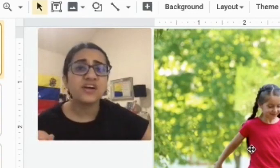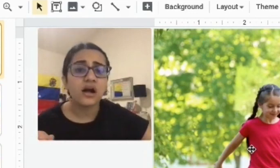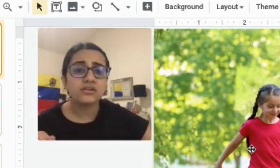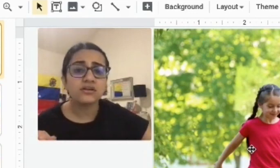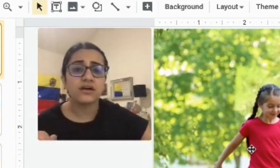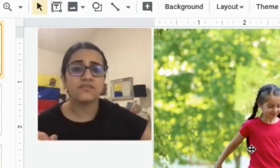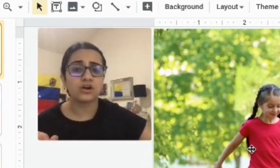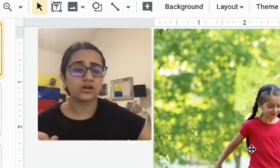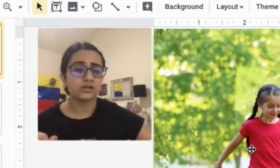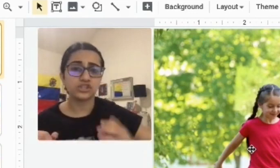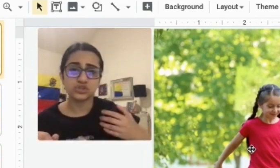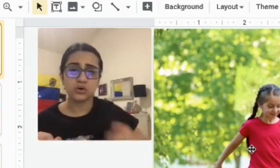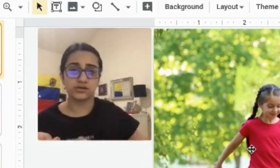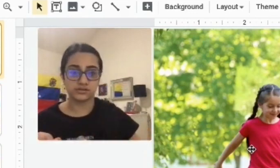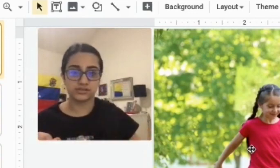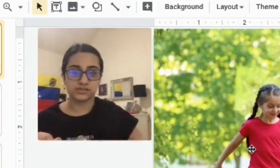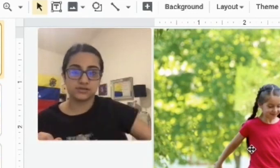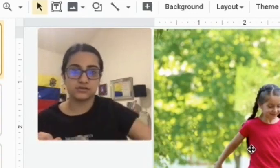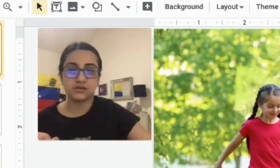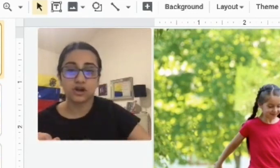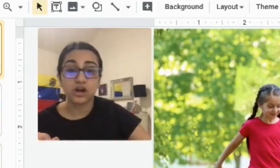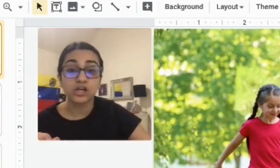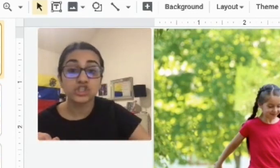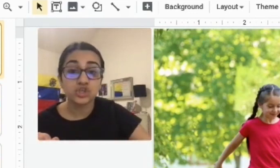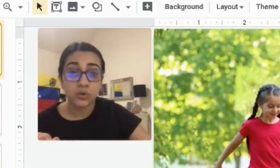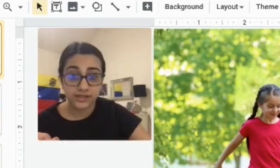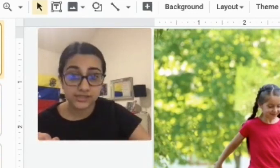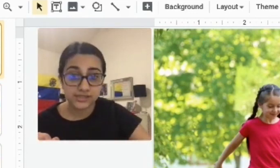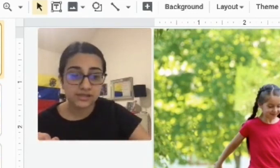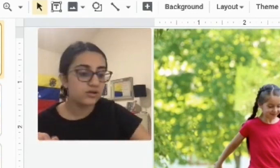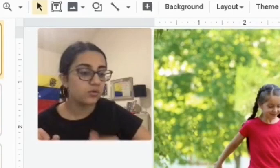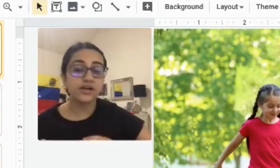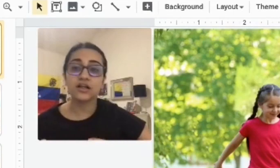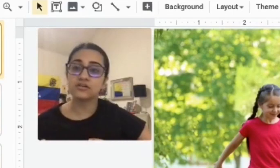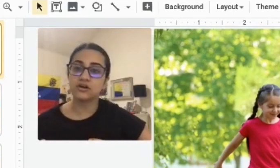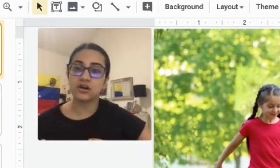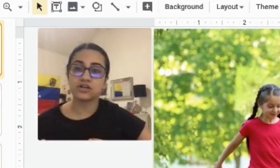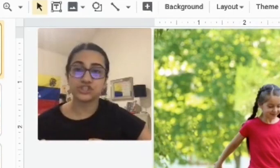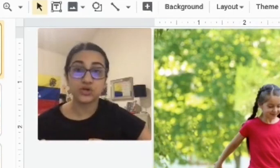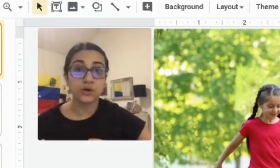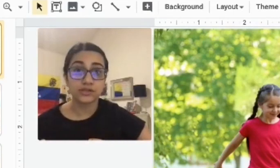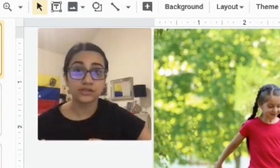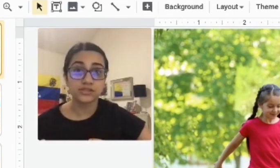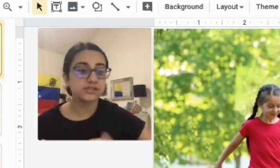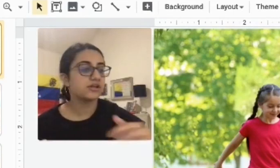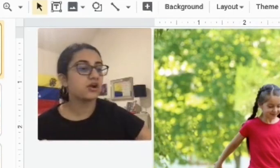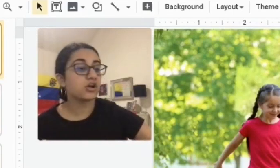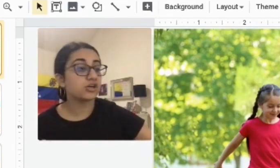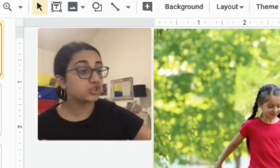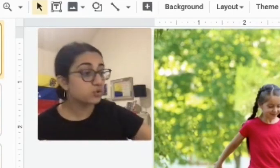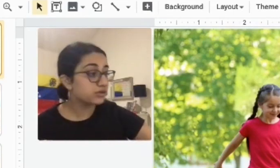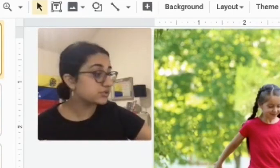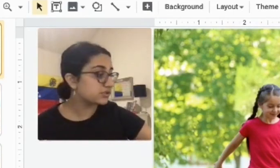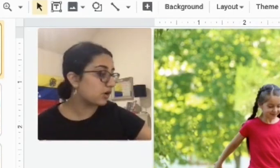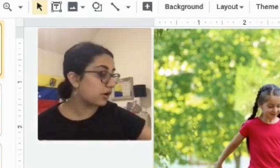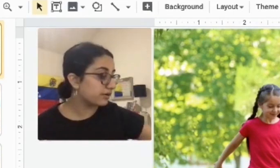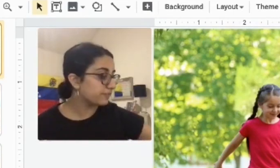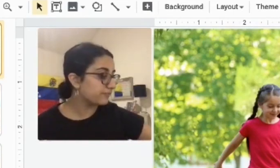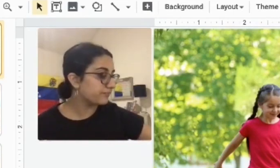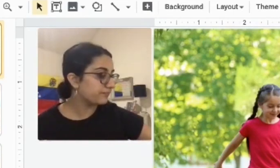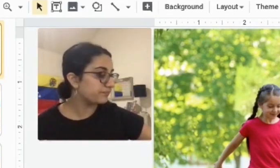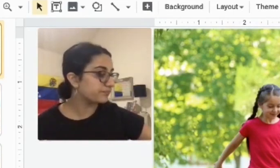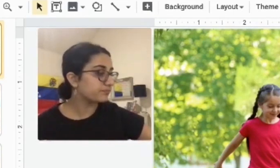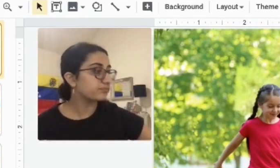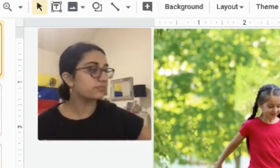And the color of her shorts. Her shorts. What color are her shorts? Her shorts